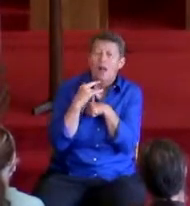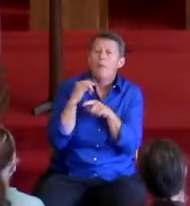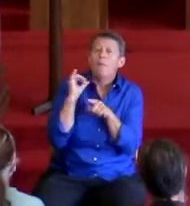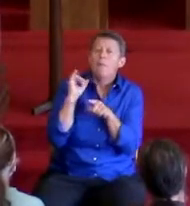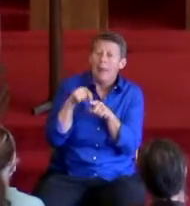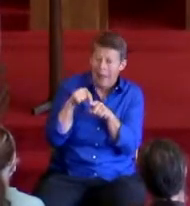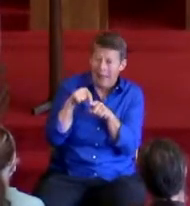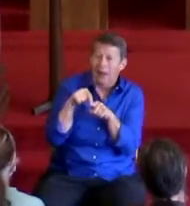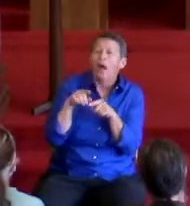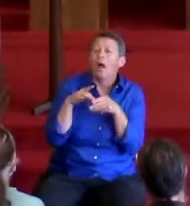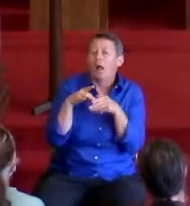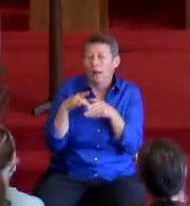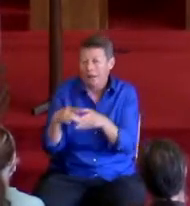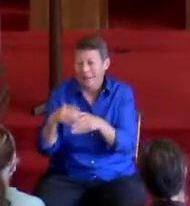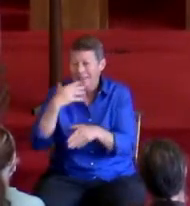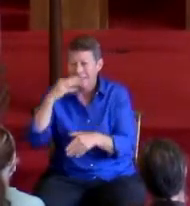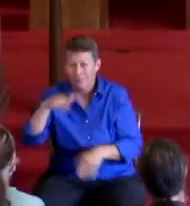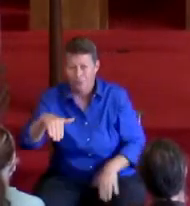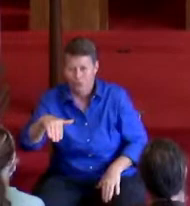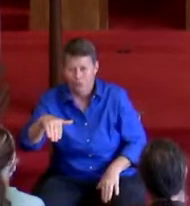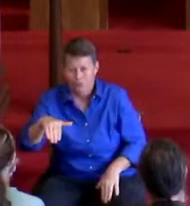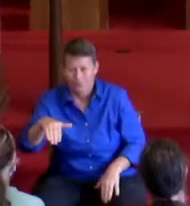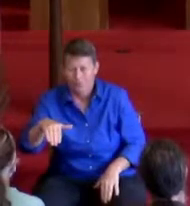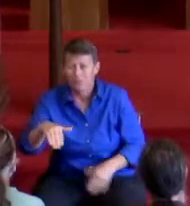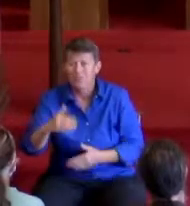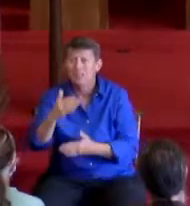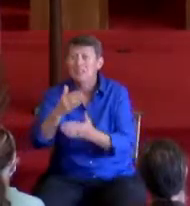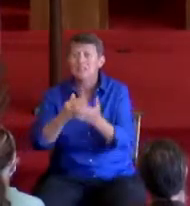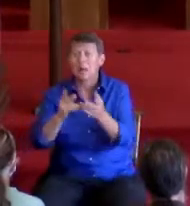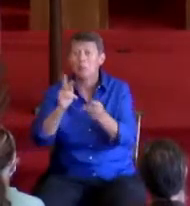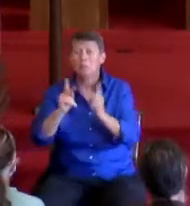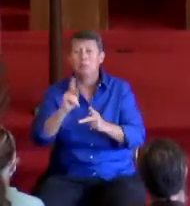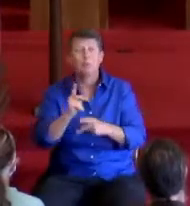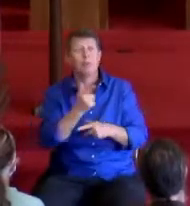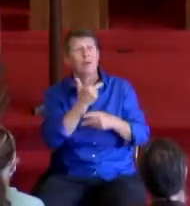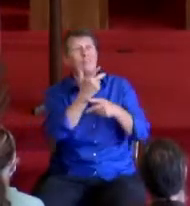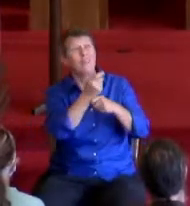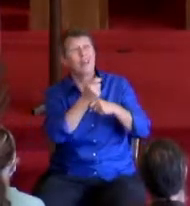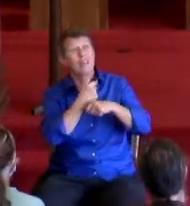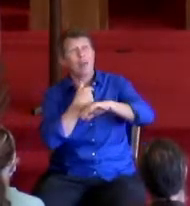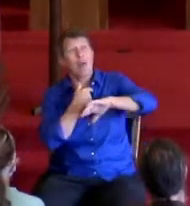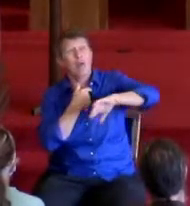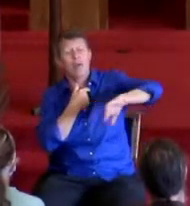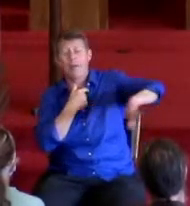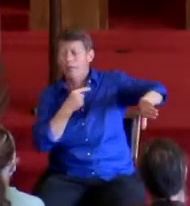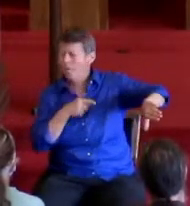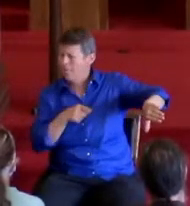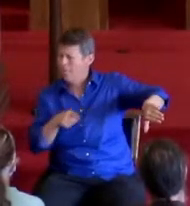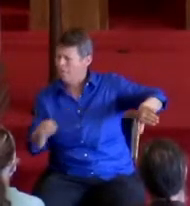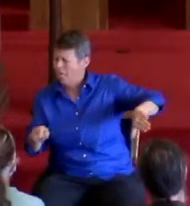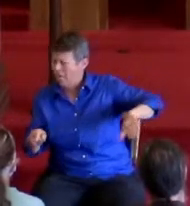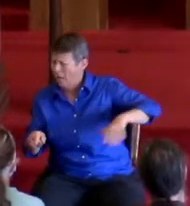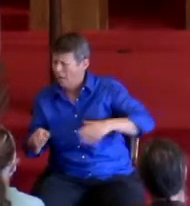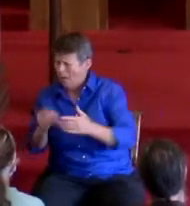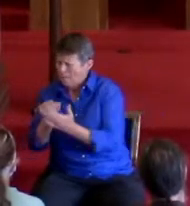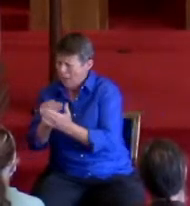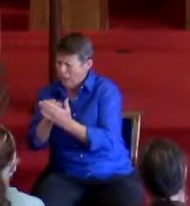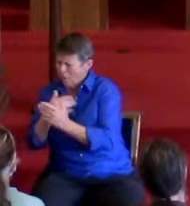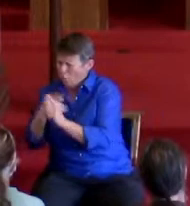faith and have impaled themselves with a lot of pain because they made money their goal.